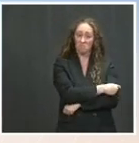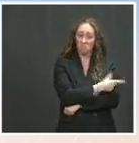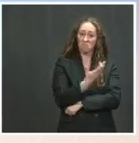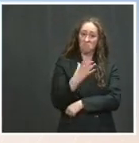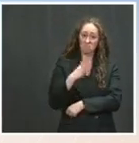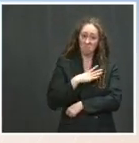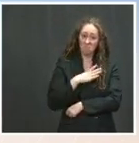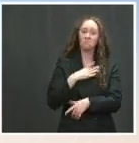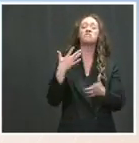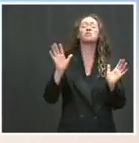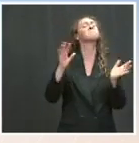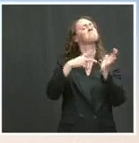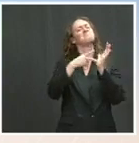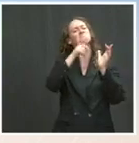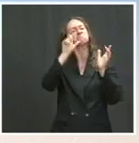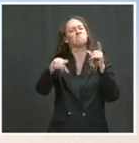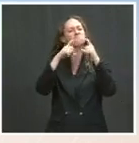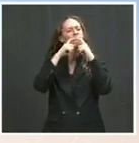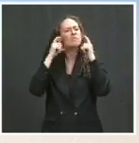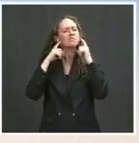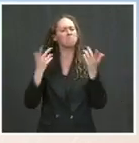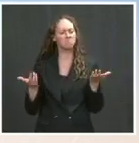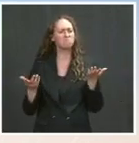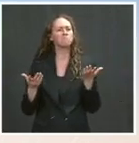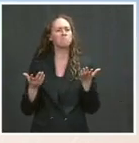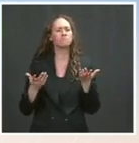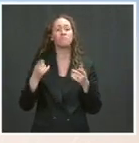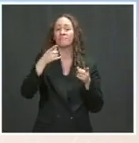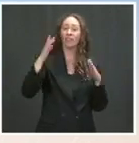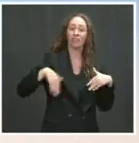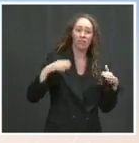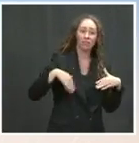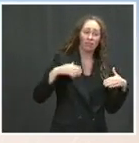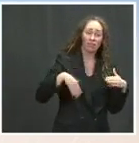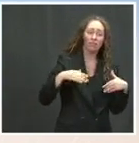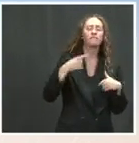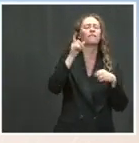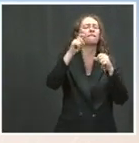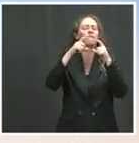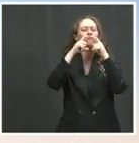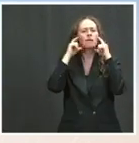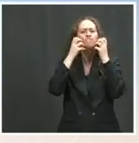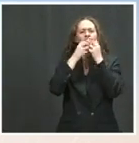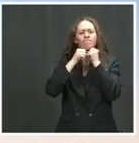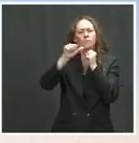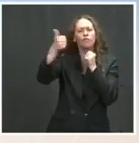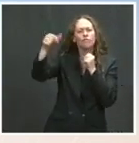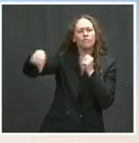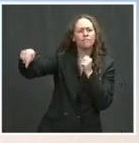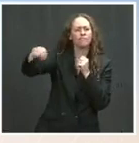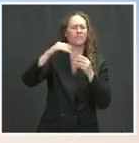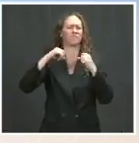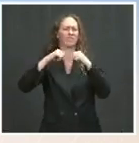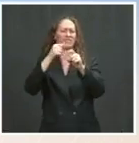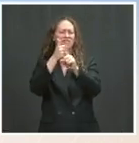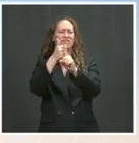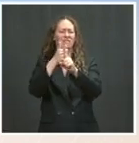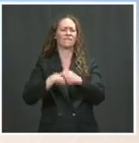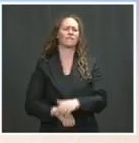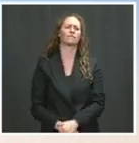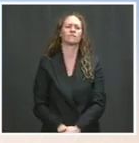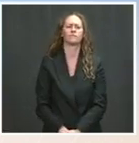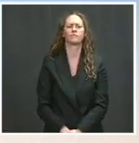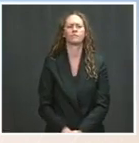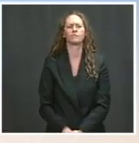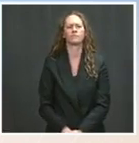to wear a mask. If you are not, you should still wear a mask to protect others, but also to protect yourself. And it also makes clear that kids should